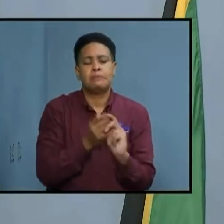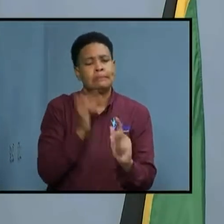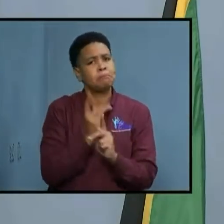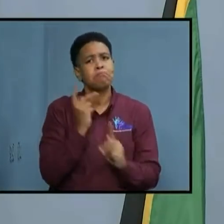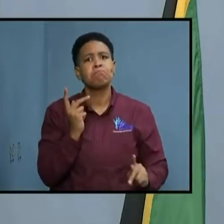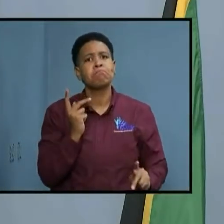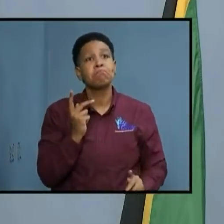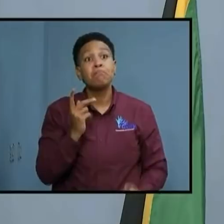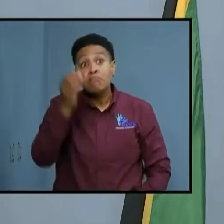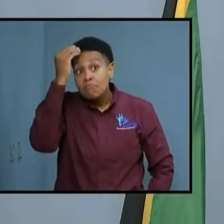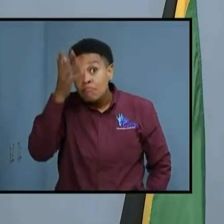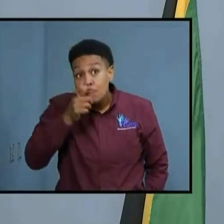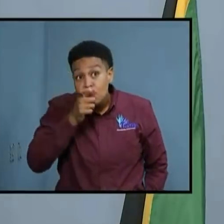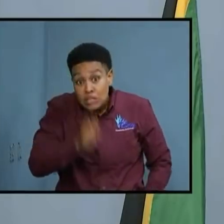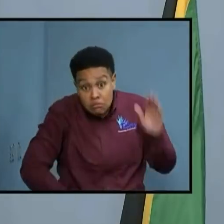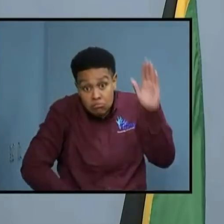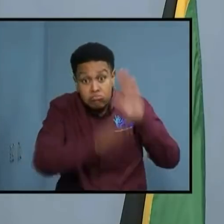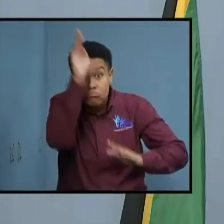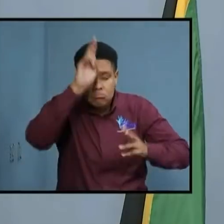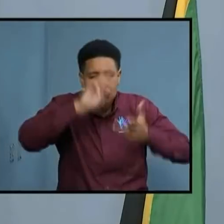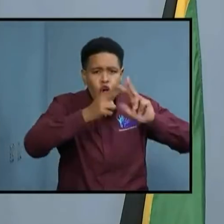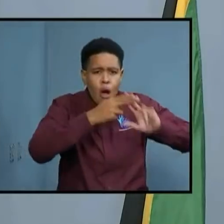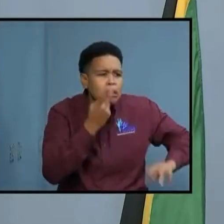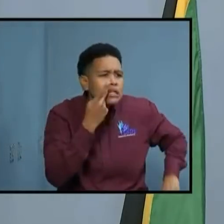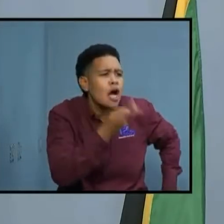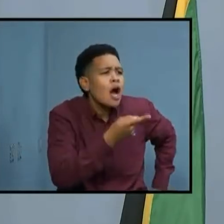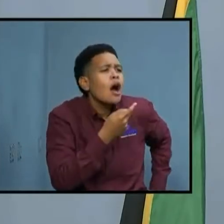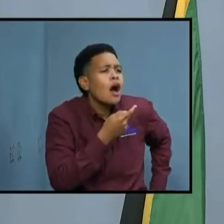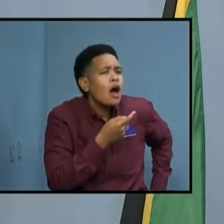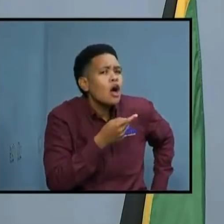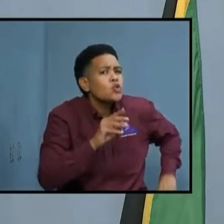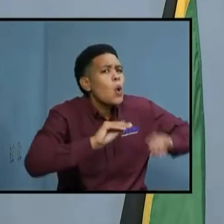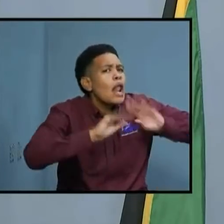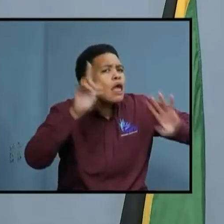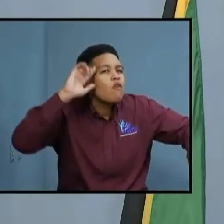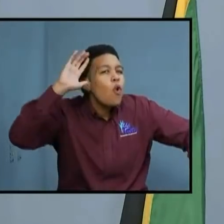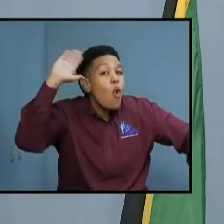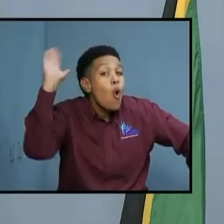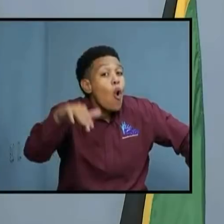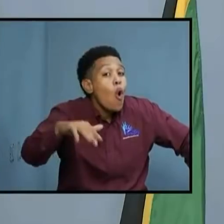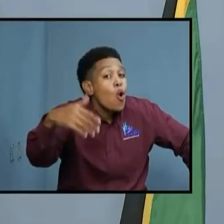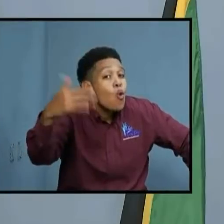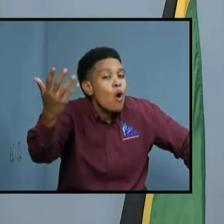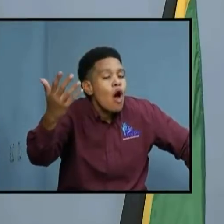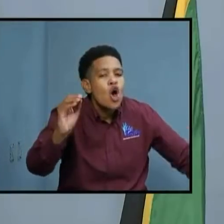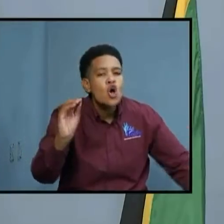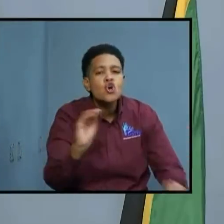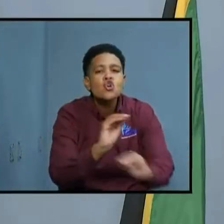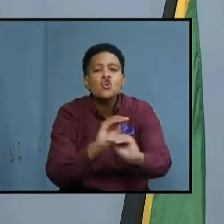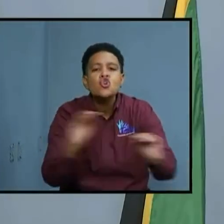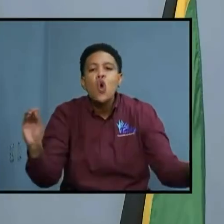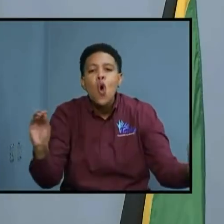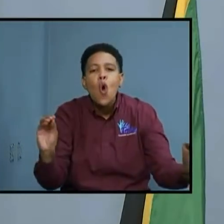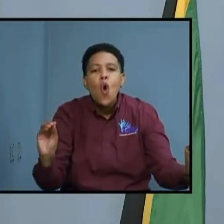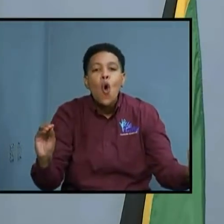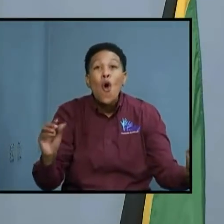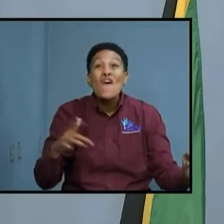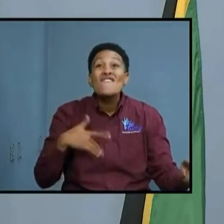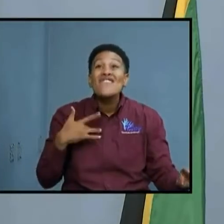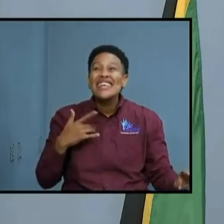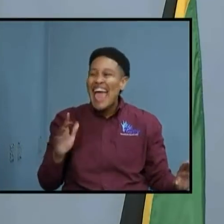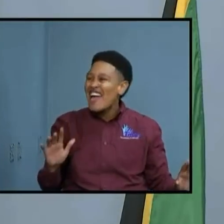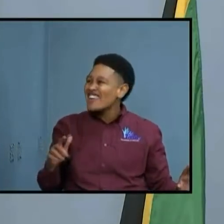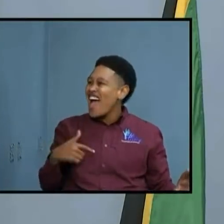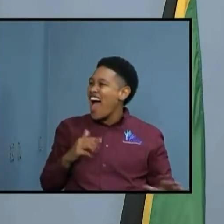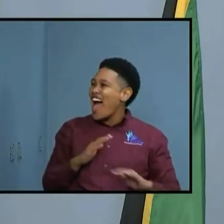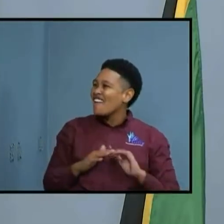The recent surge in our numbers should have made it clear to everyone that there is no room for complacency.